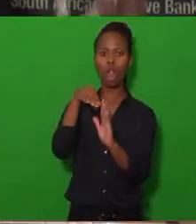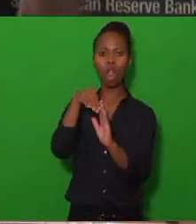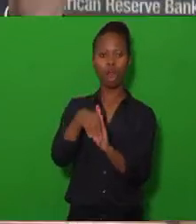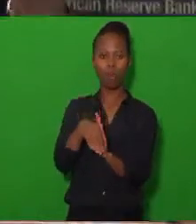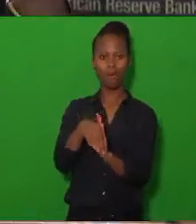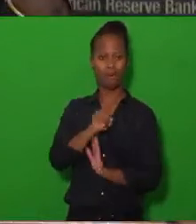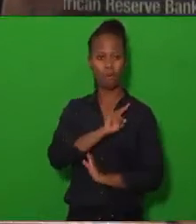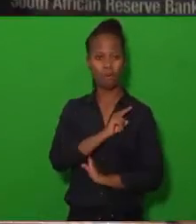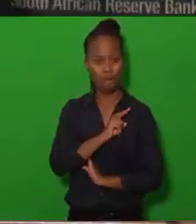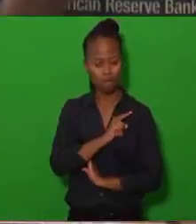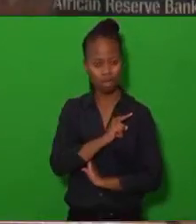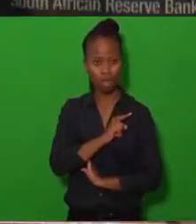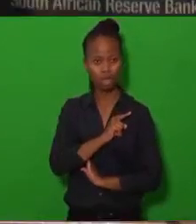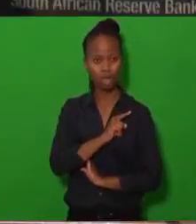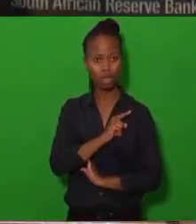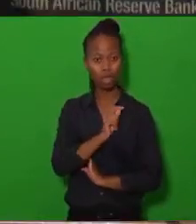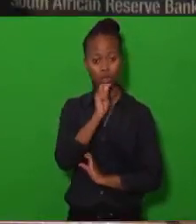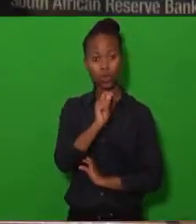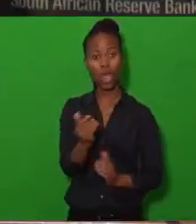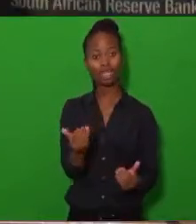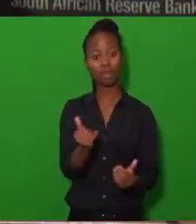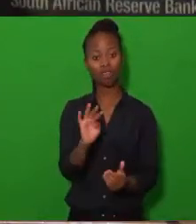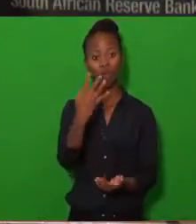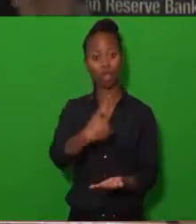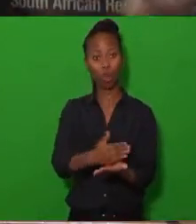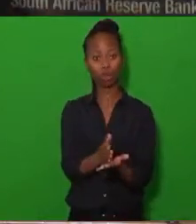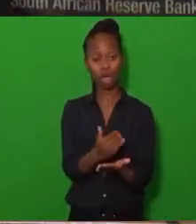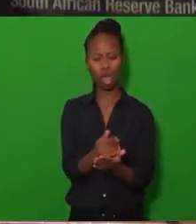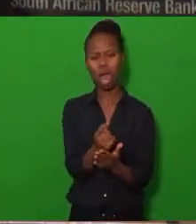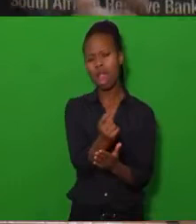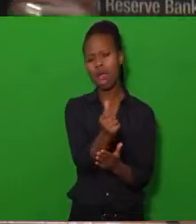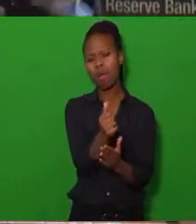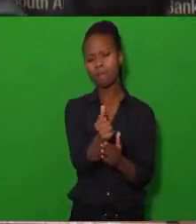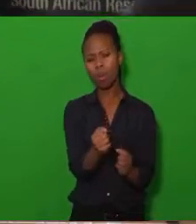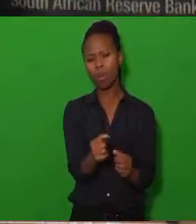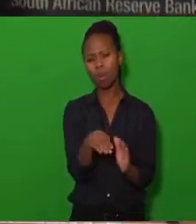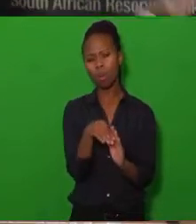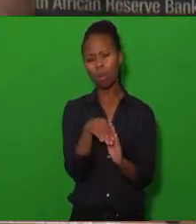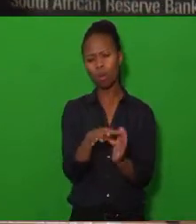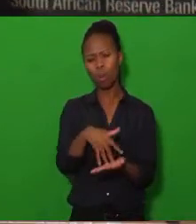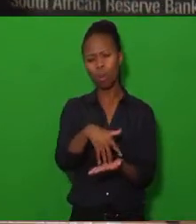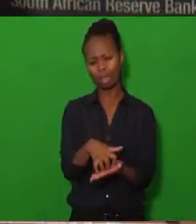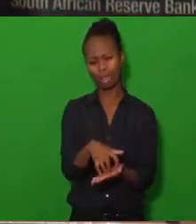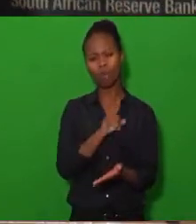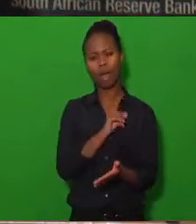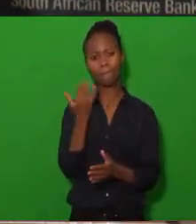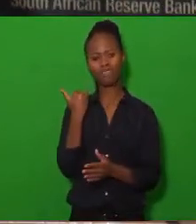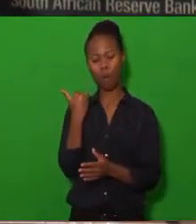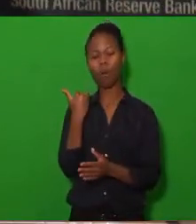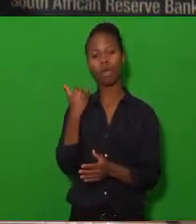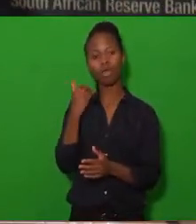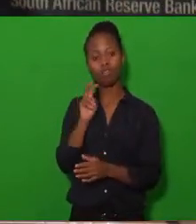the fact that we expect the fourth quarter to be weaker than what we expected when we last met in